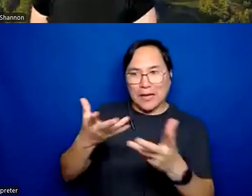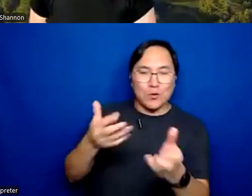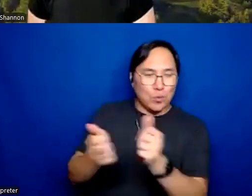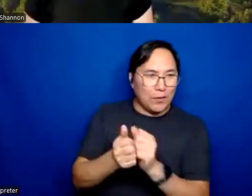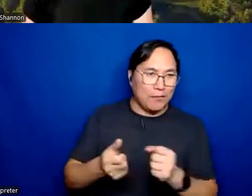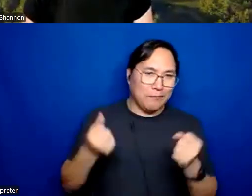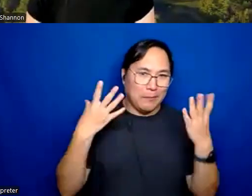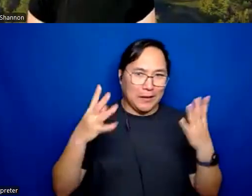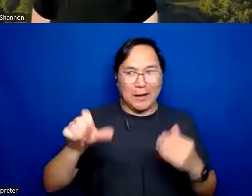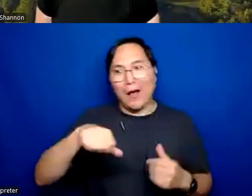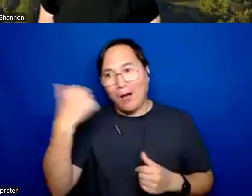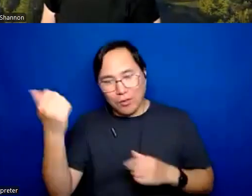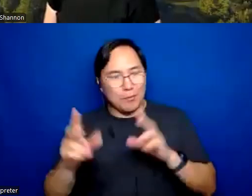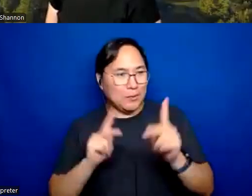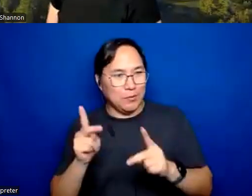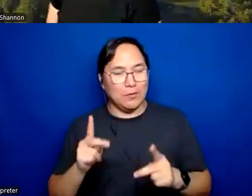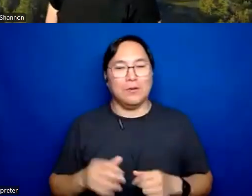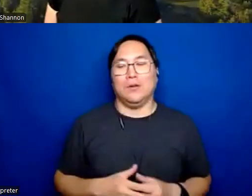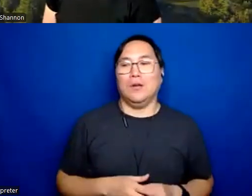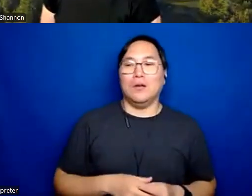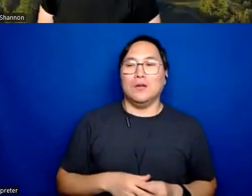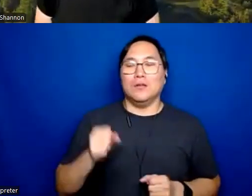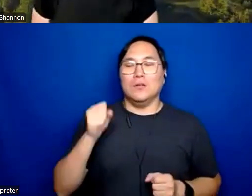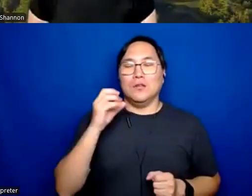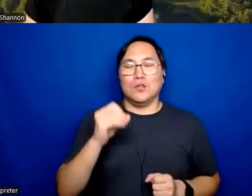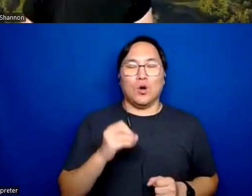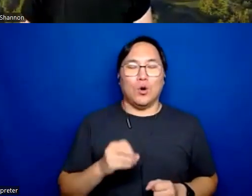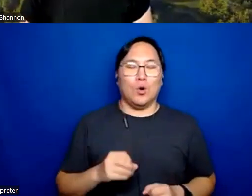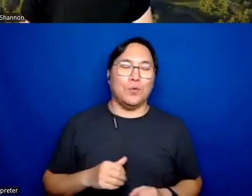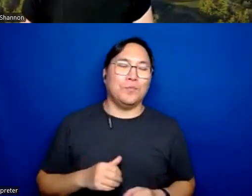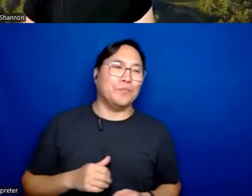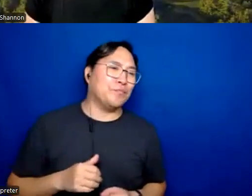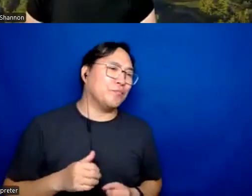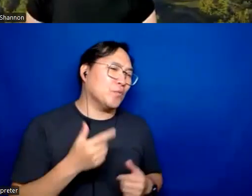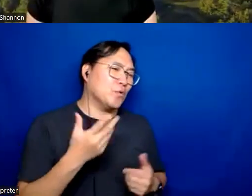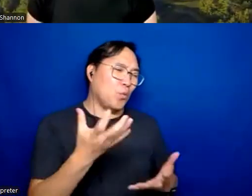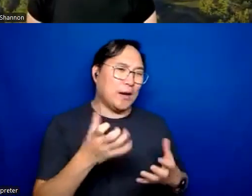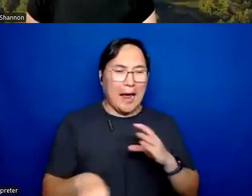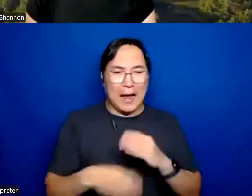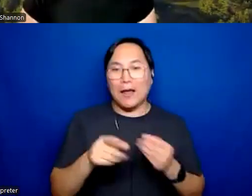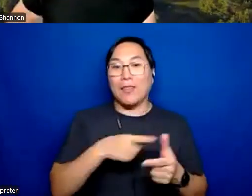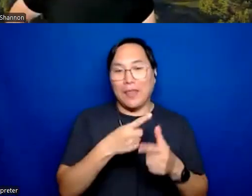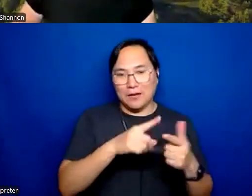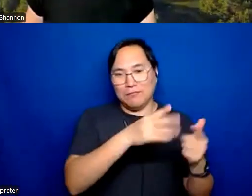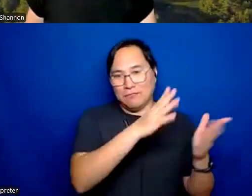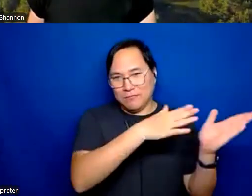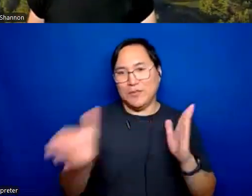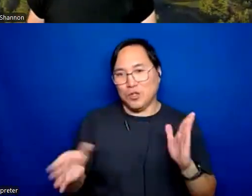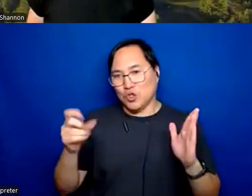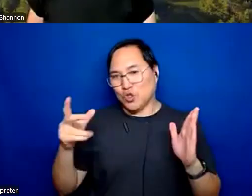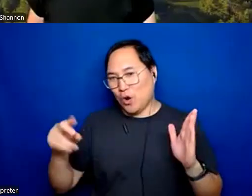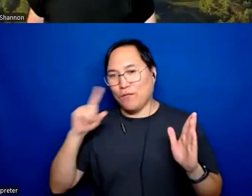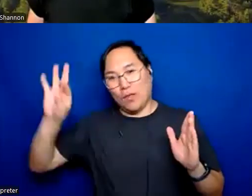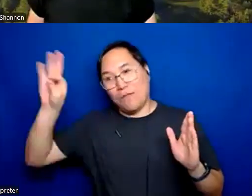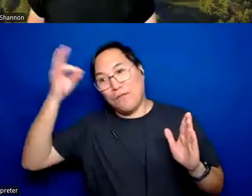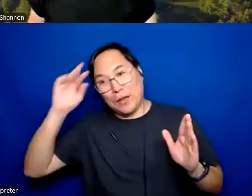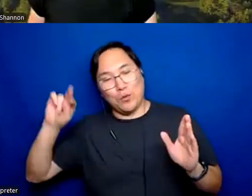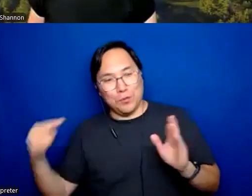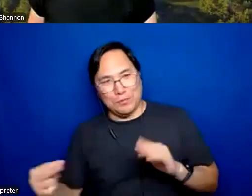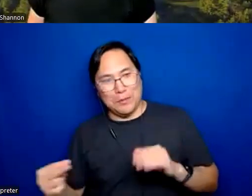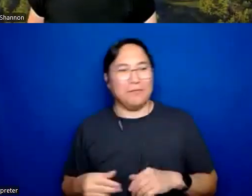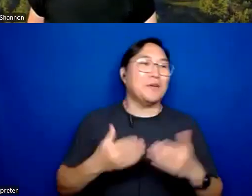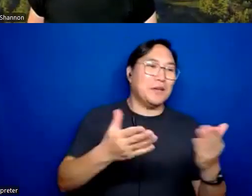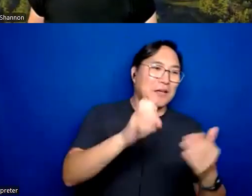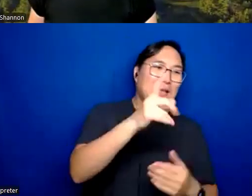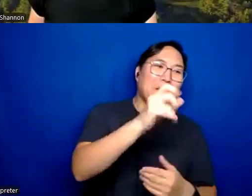that's from different perspectives. So what do you want to? And then I'll come to Sean from the federal perspective. So go ahead,